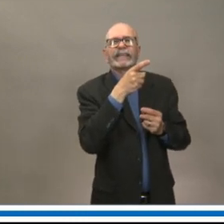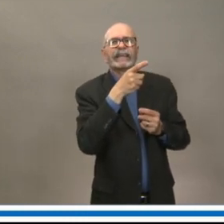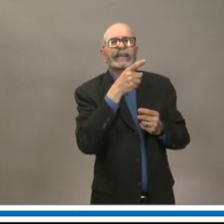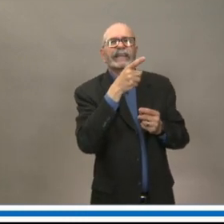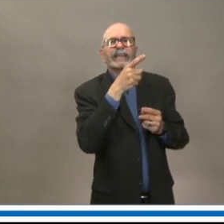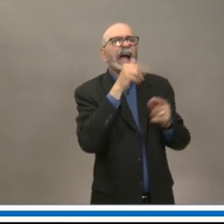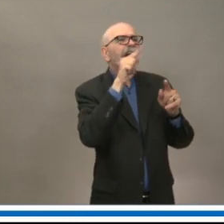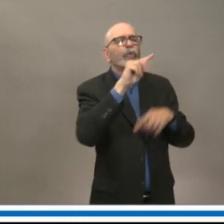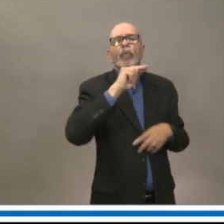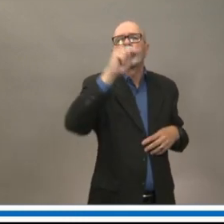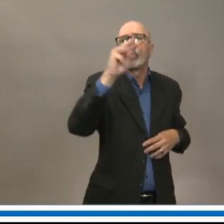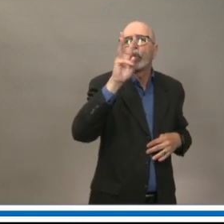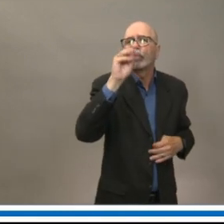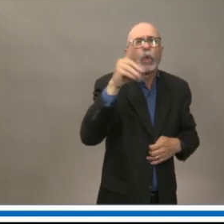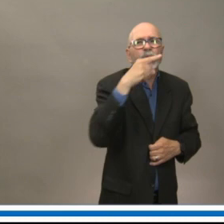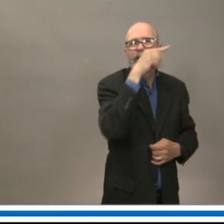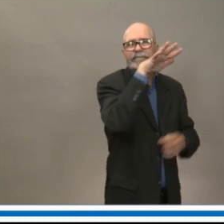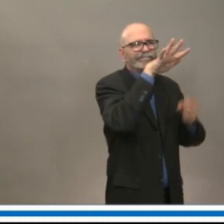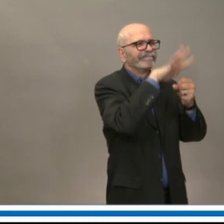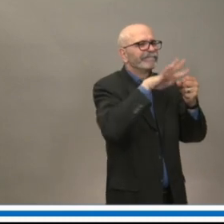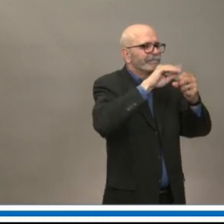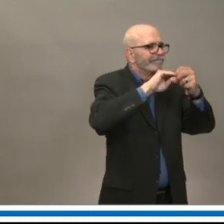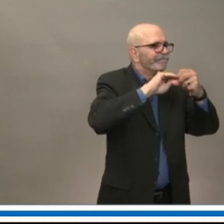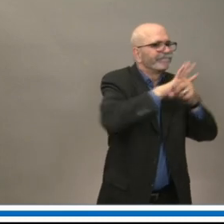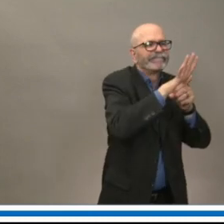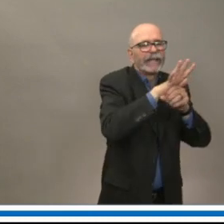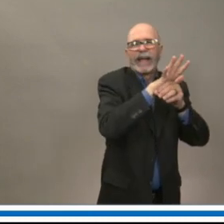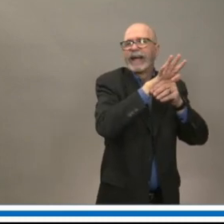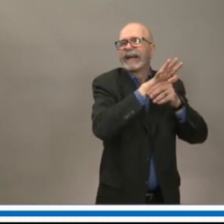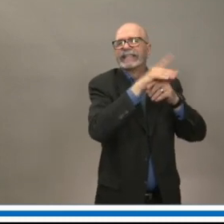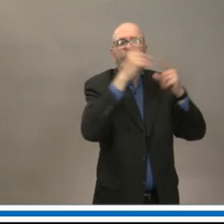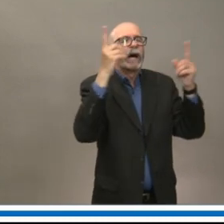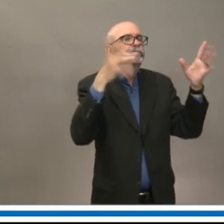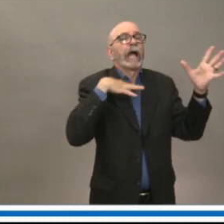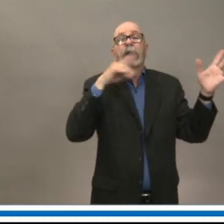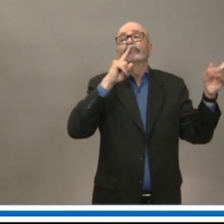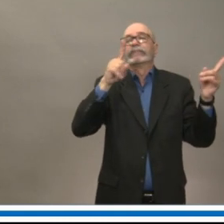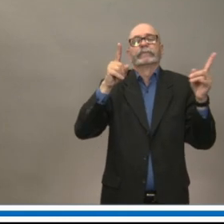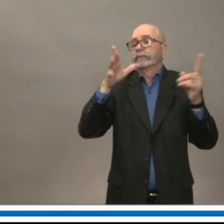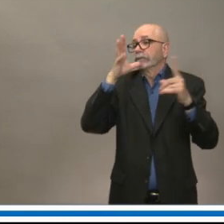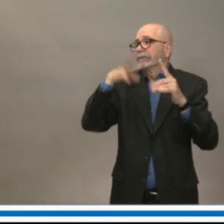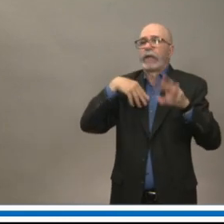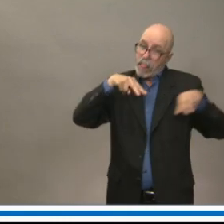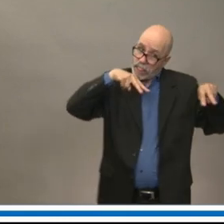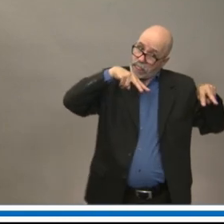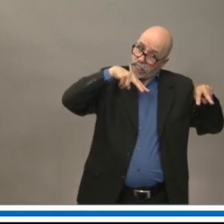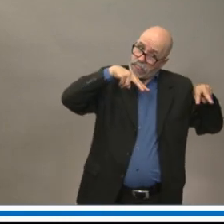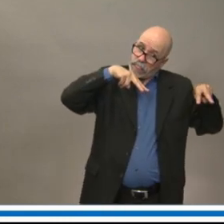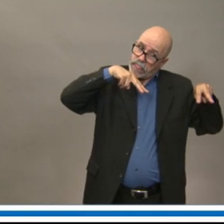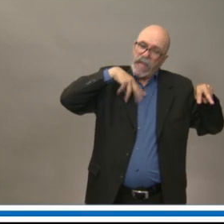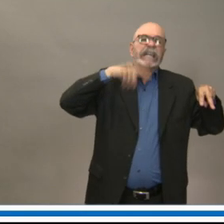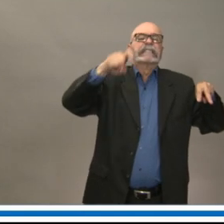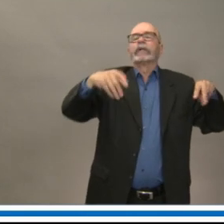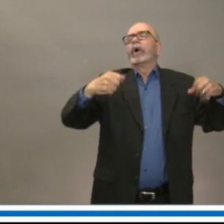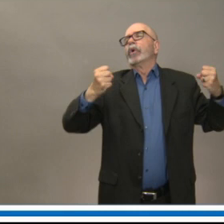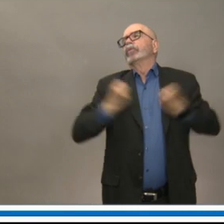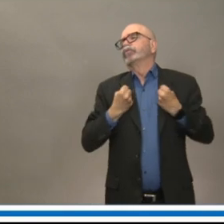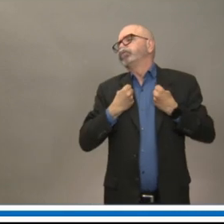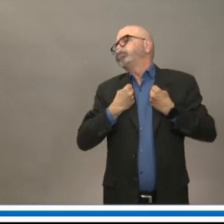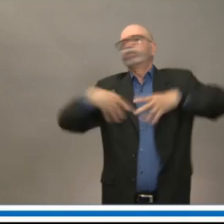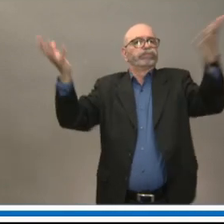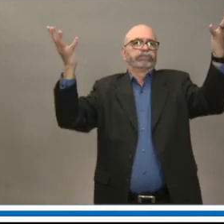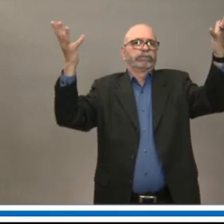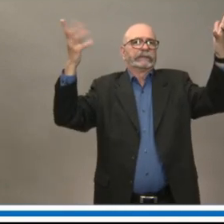significantly because of the pandemic, and she's become exhausted. Can the province help somebody in her situation? I imagine she's